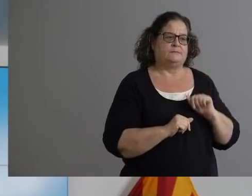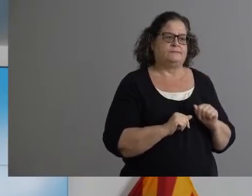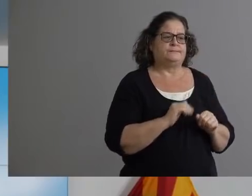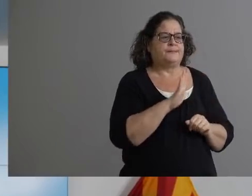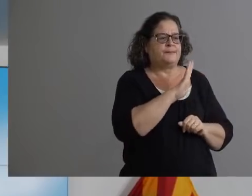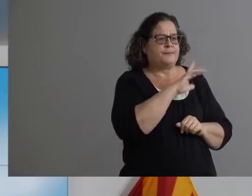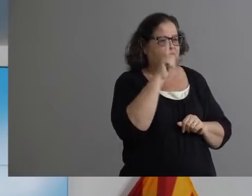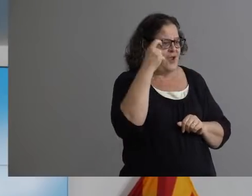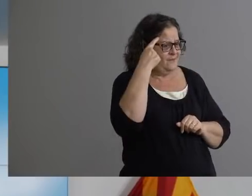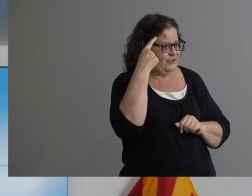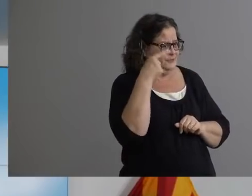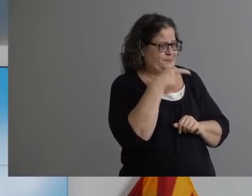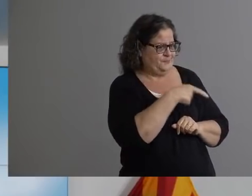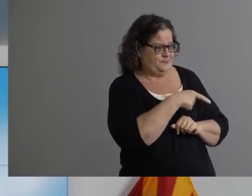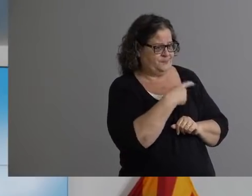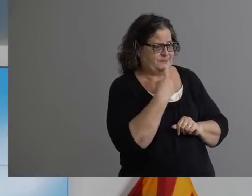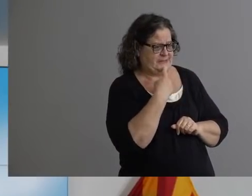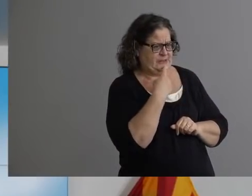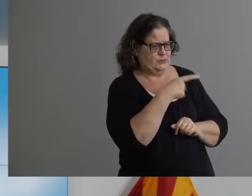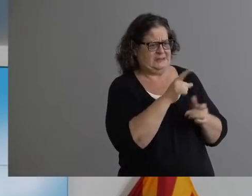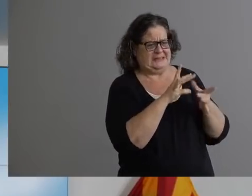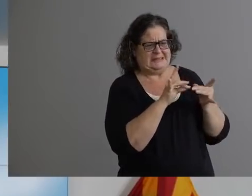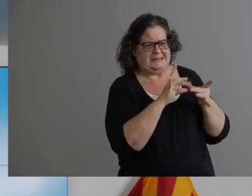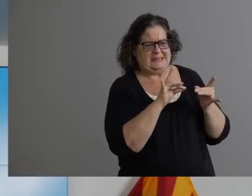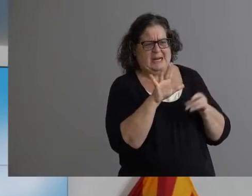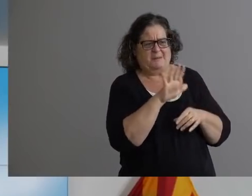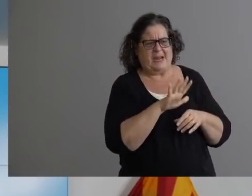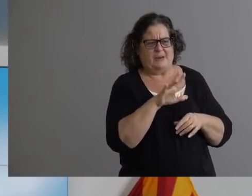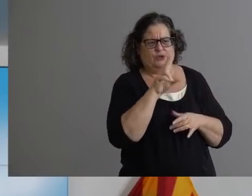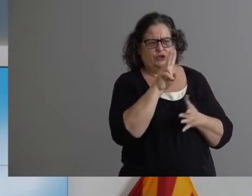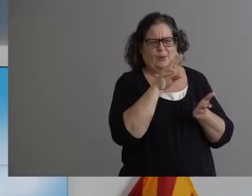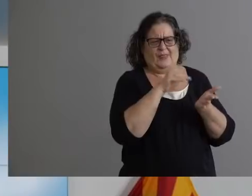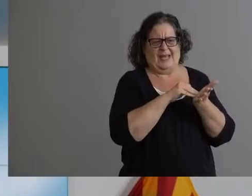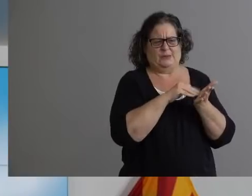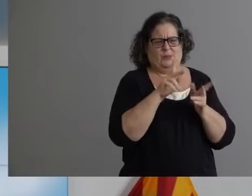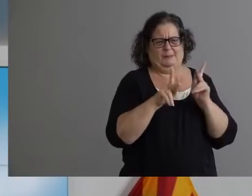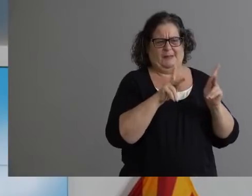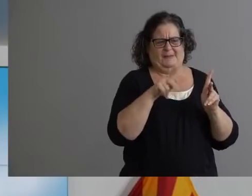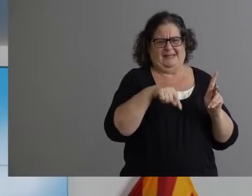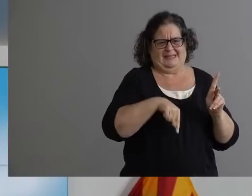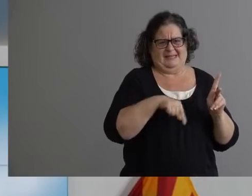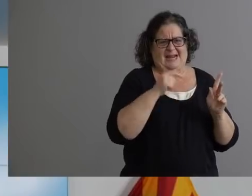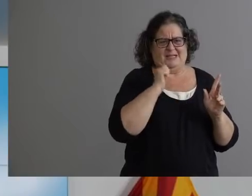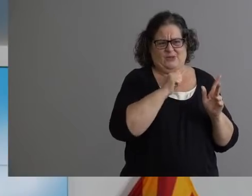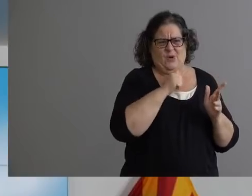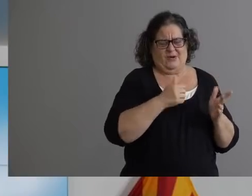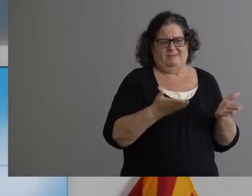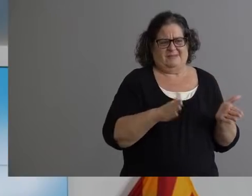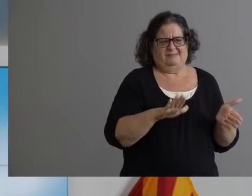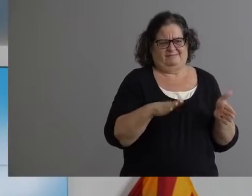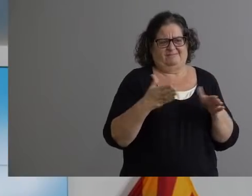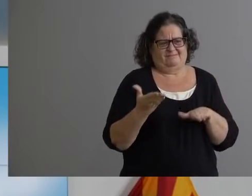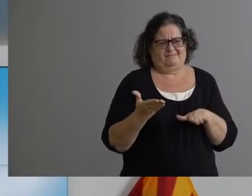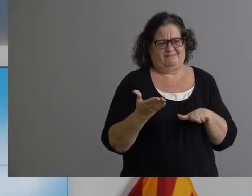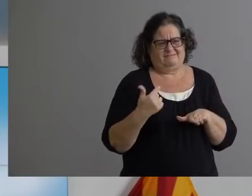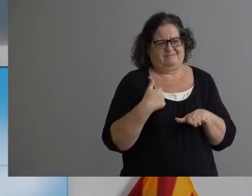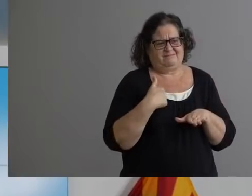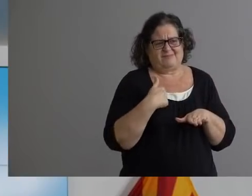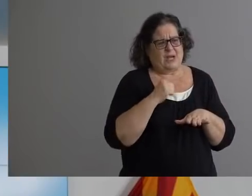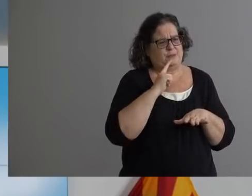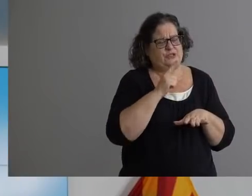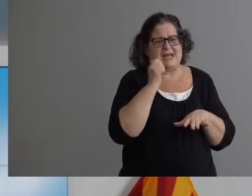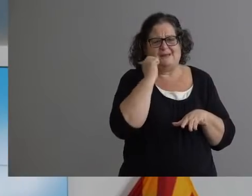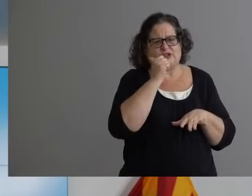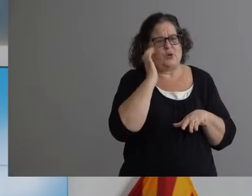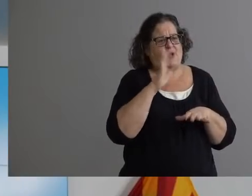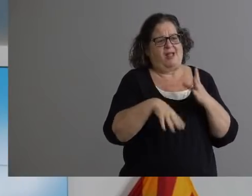2,000 Arizonans who have died of this virus. It's obviously dozens more each day. Can you give